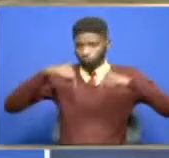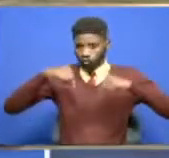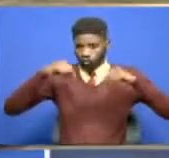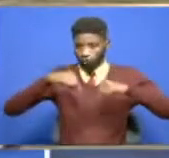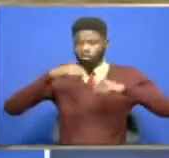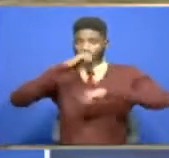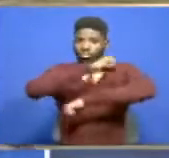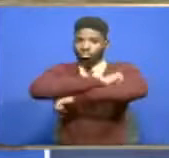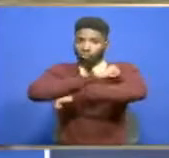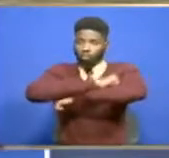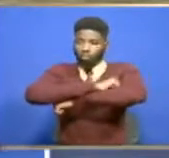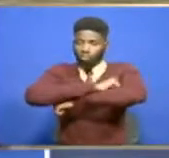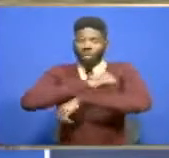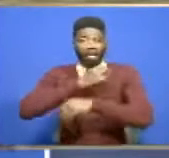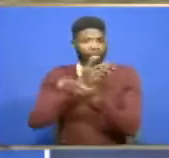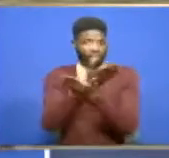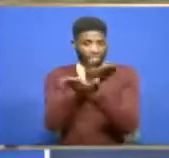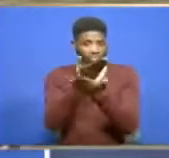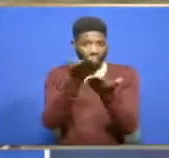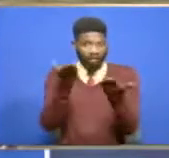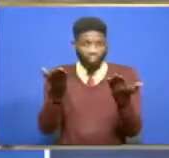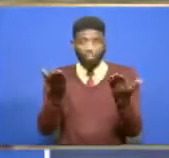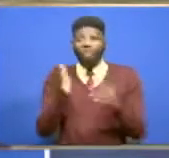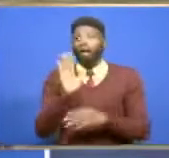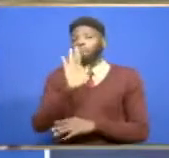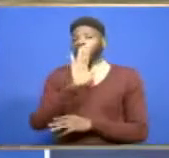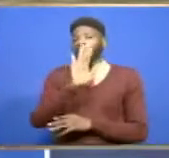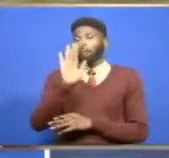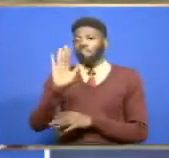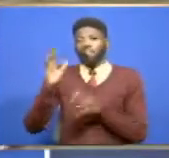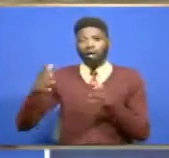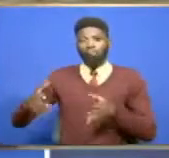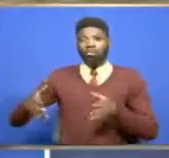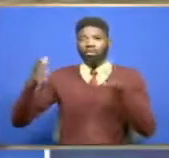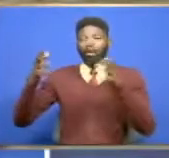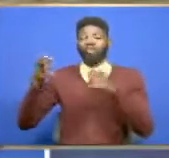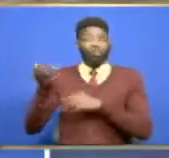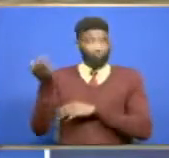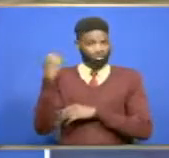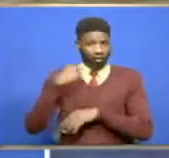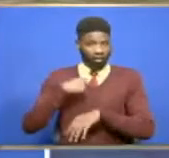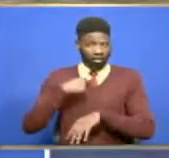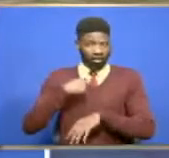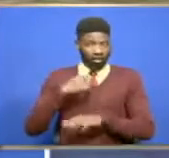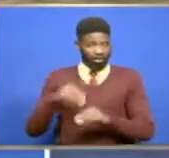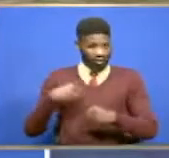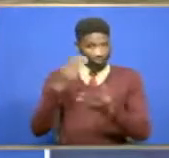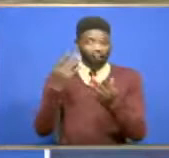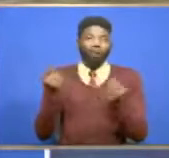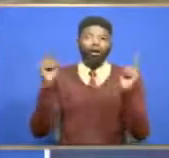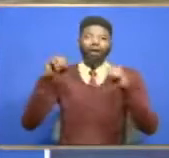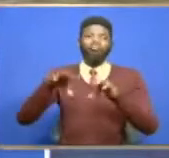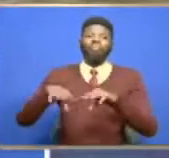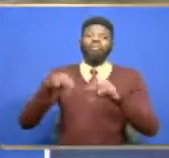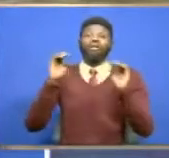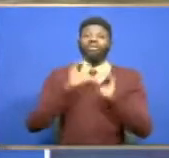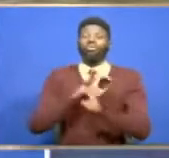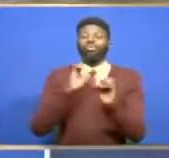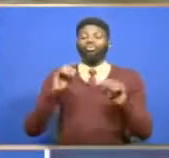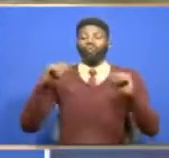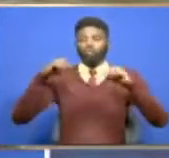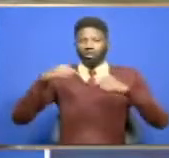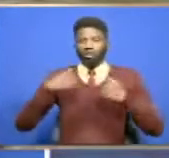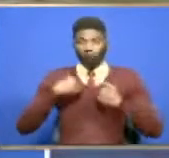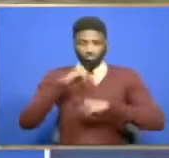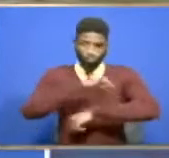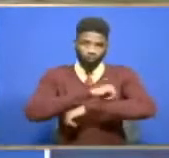shule ambazo haziku kujia tanks zao wakati ule nilikuwa napeana tanks. Kwa hivyo leo niko na shule,